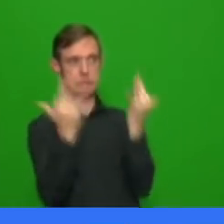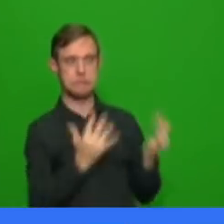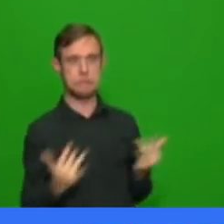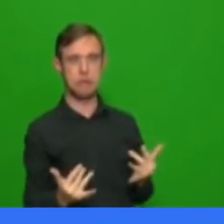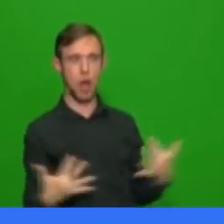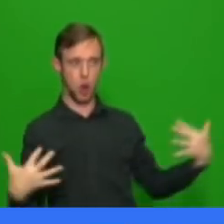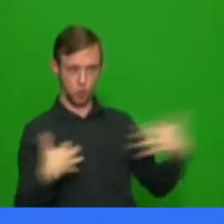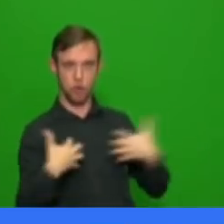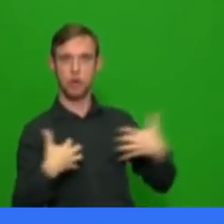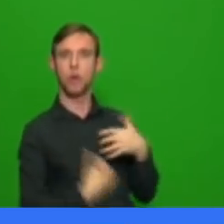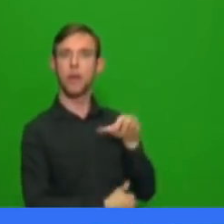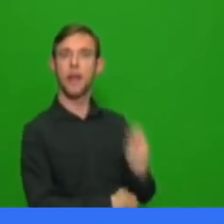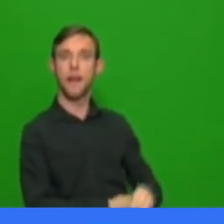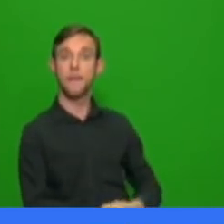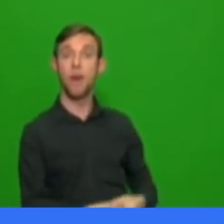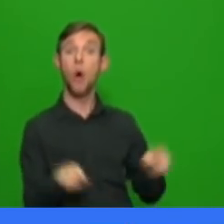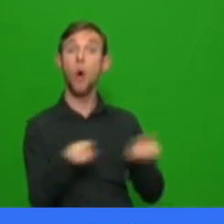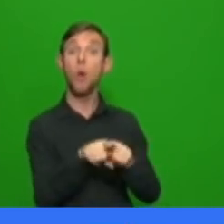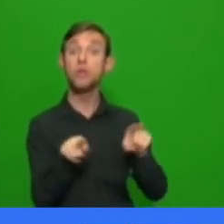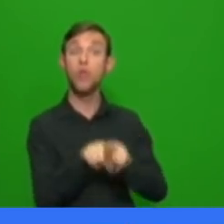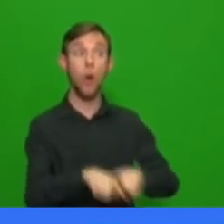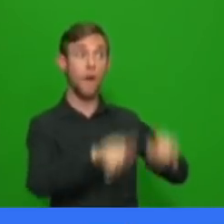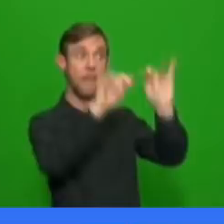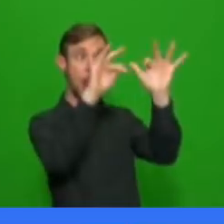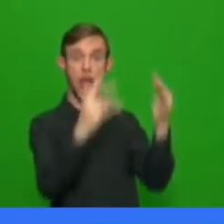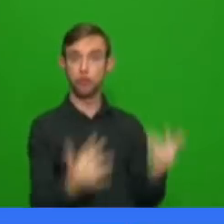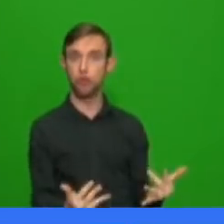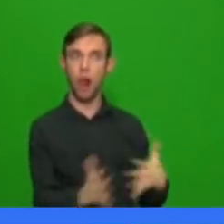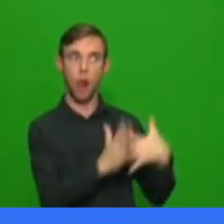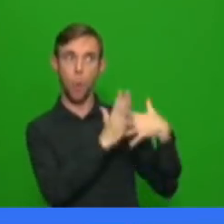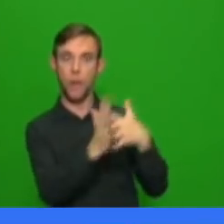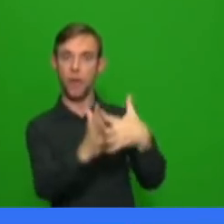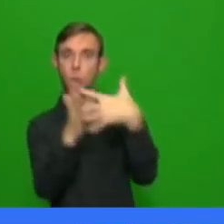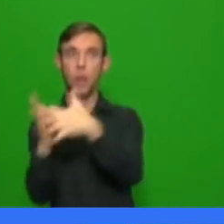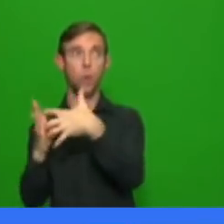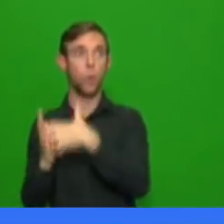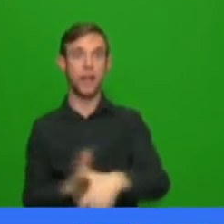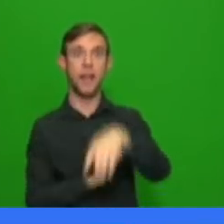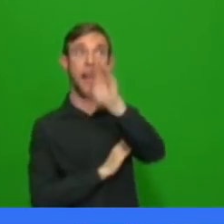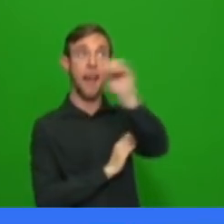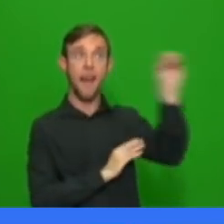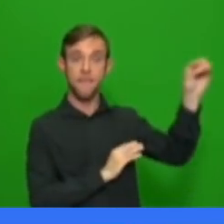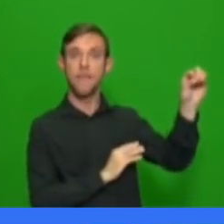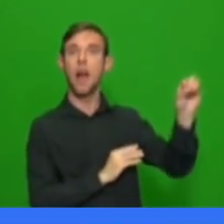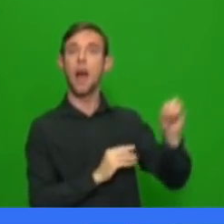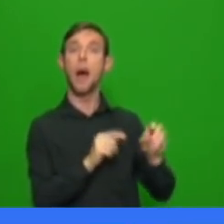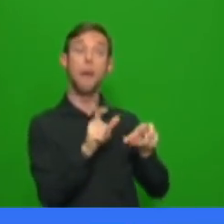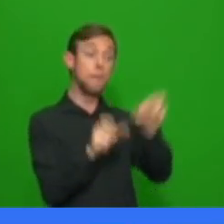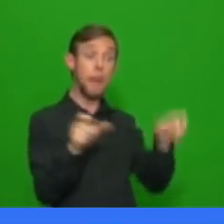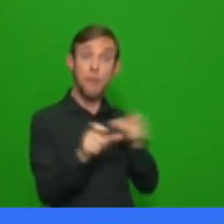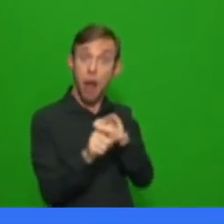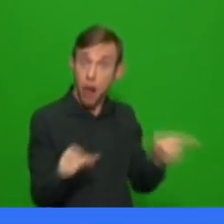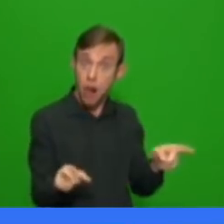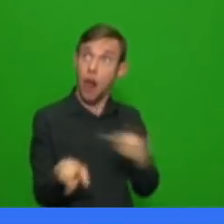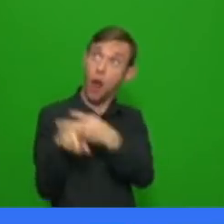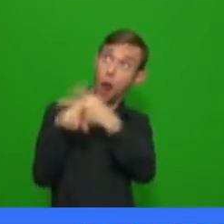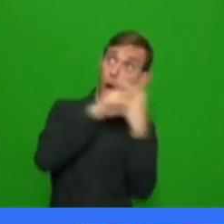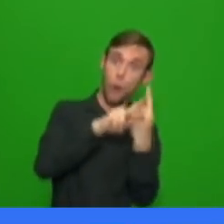significant financial vulnerabilities associated with elevated private and public